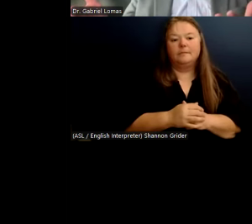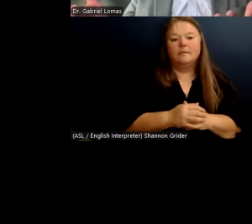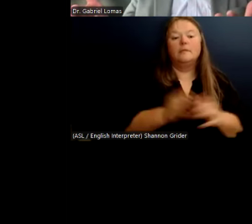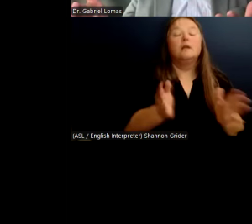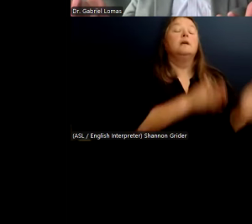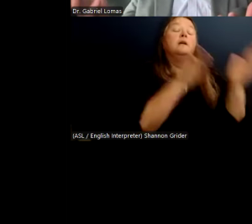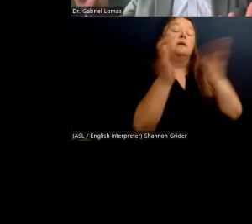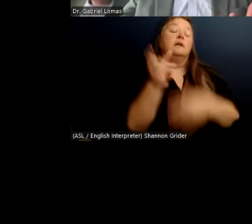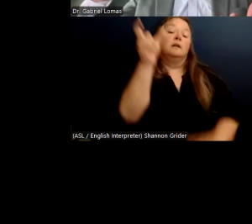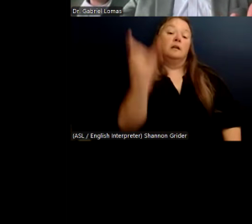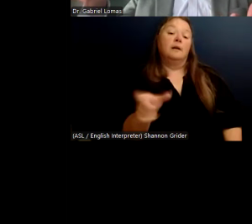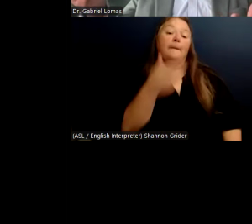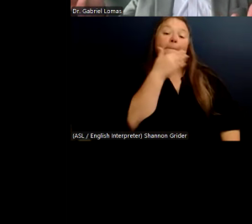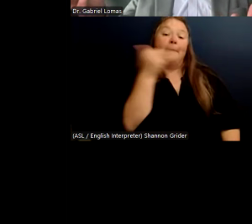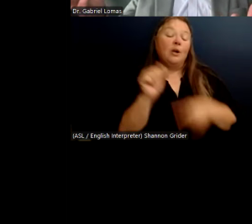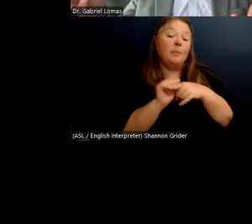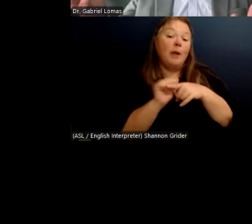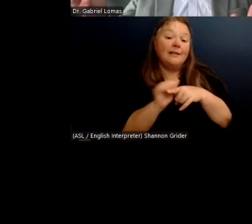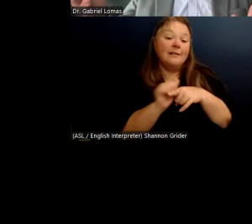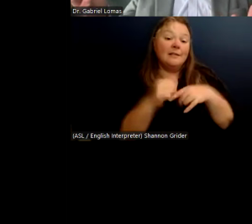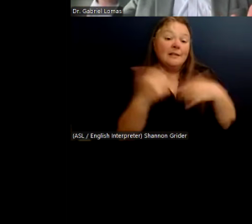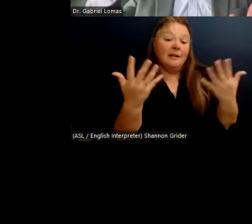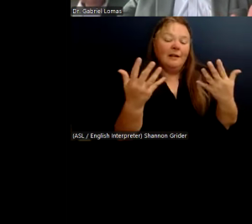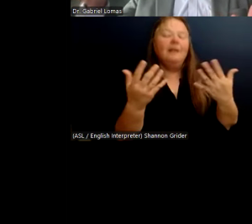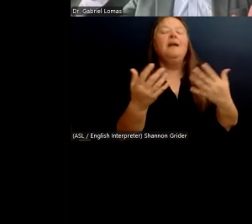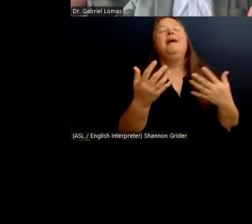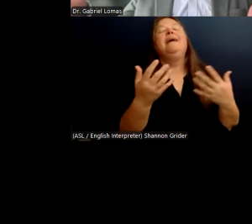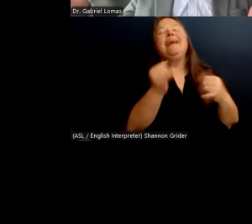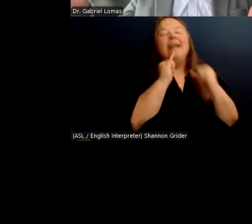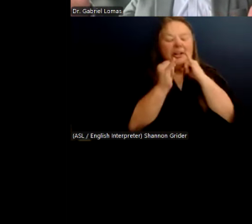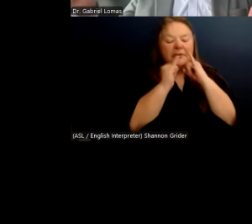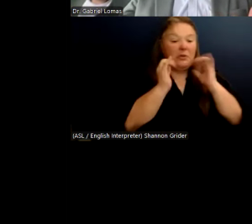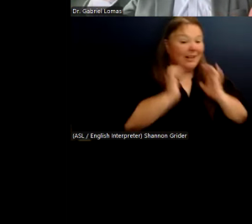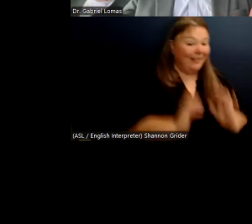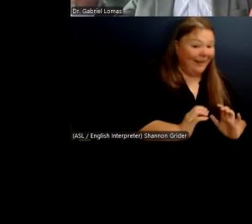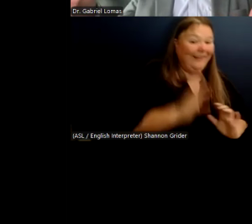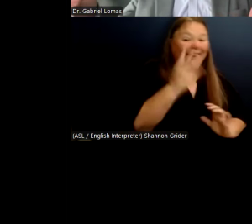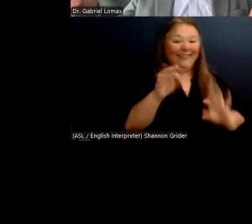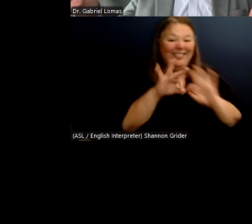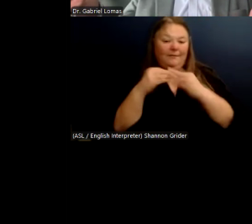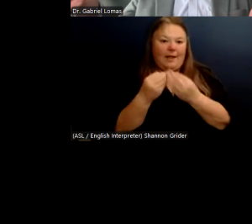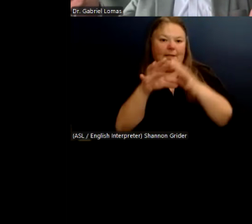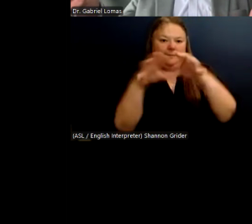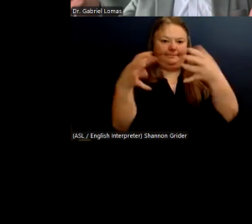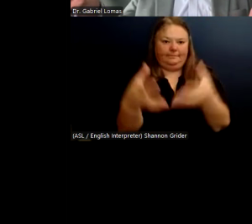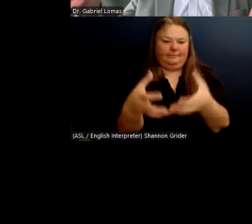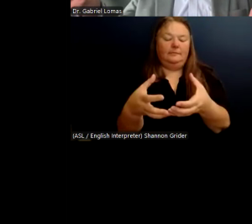practices, we want to make sure that we use that we interview the client and the family, and that